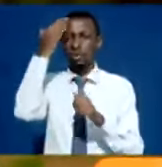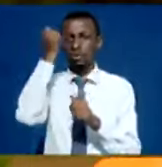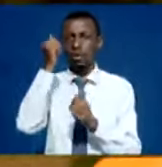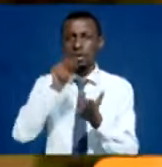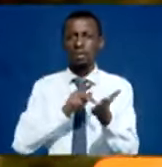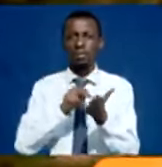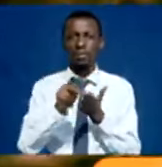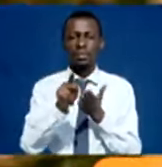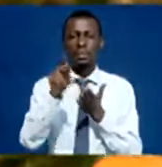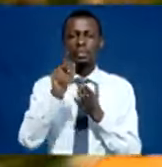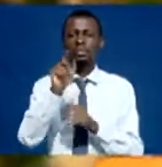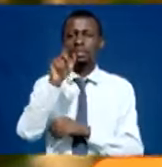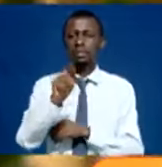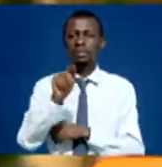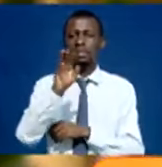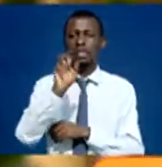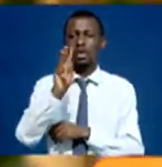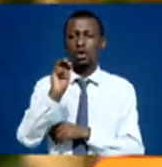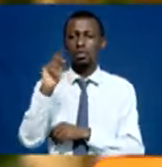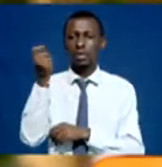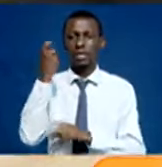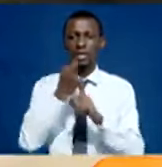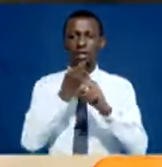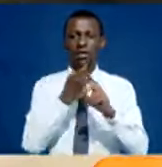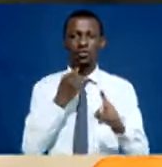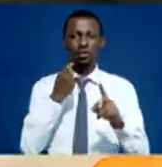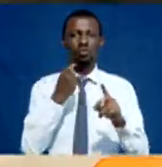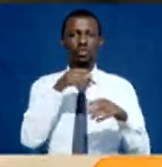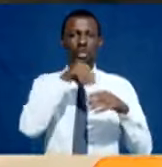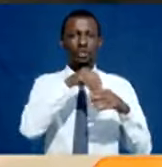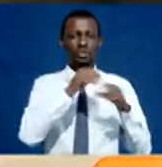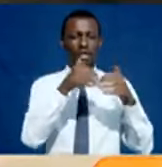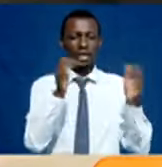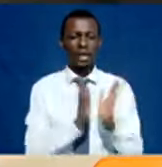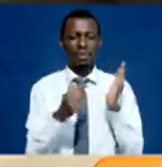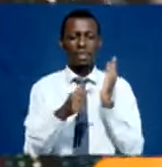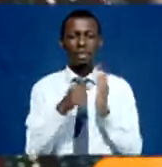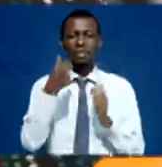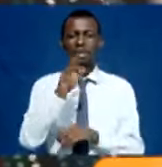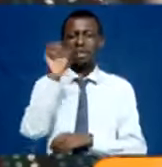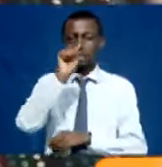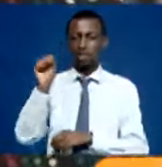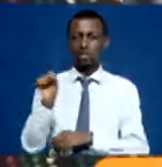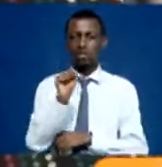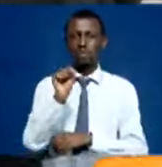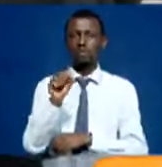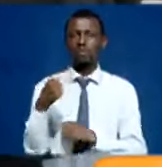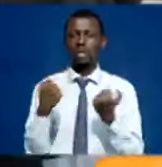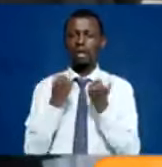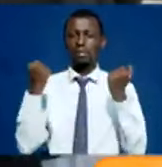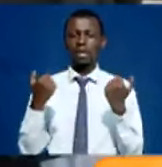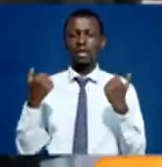by the Kenyan government from Helios Investments Limited in what is thought to have been a case of conflict and interest